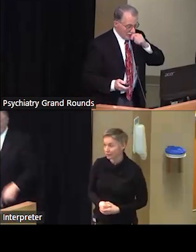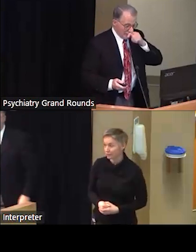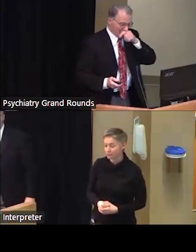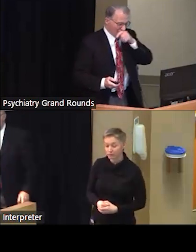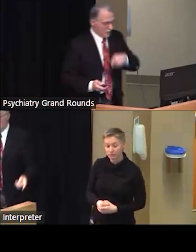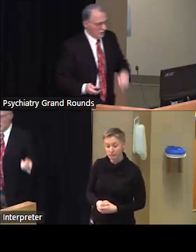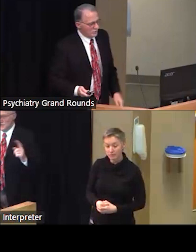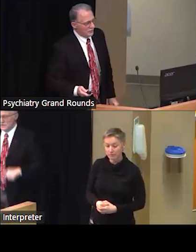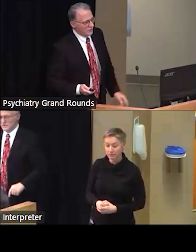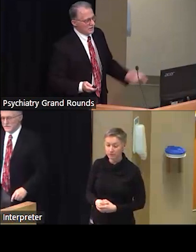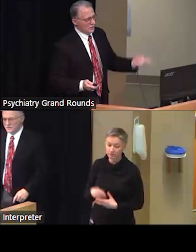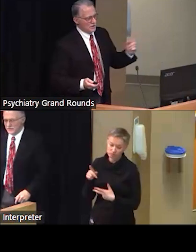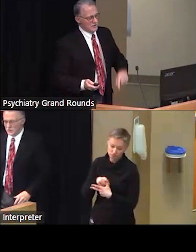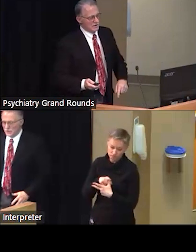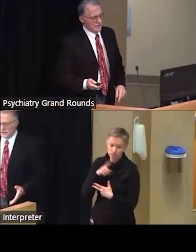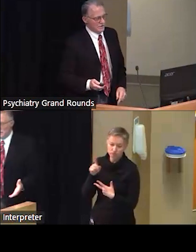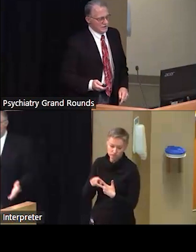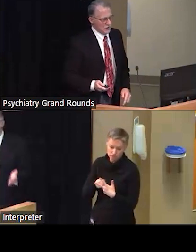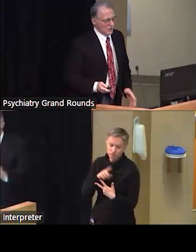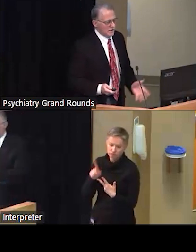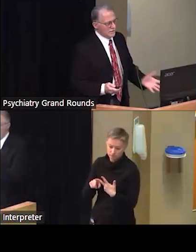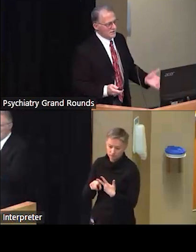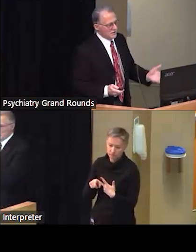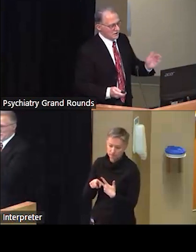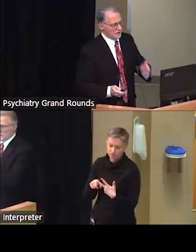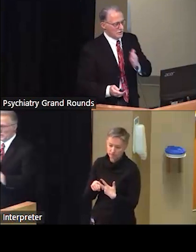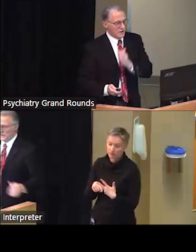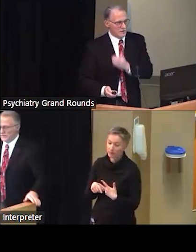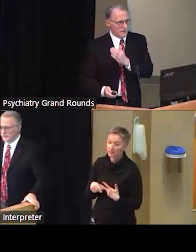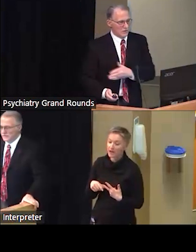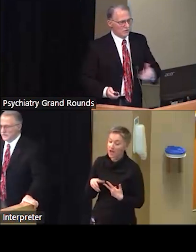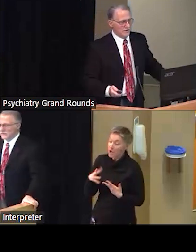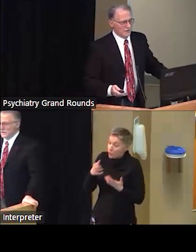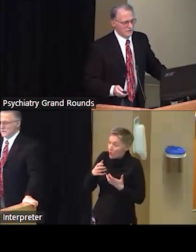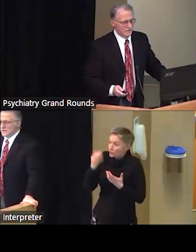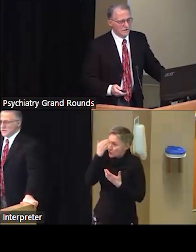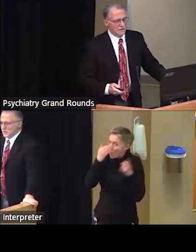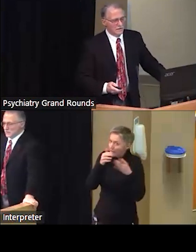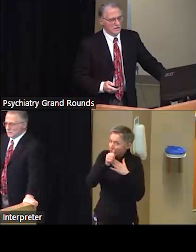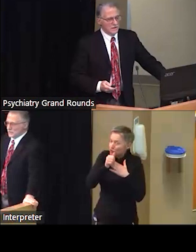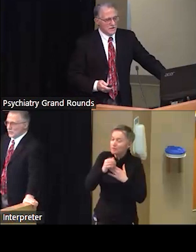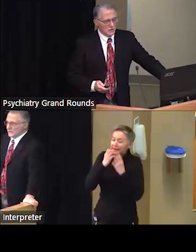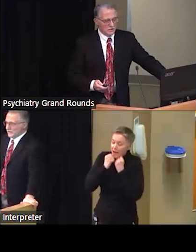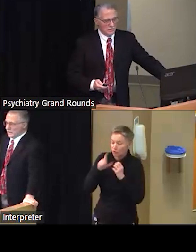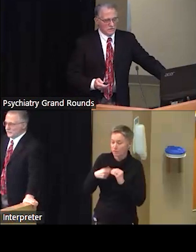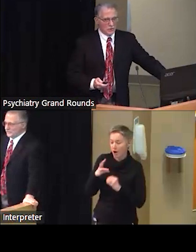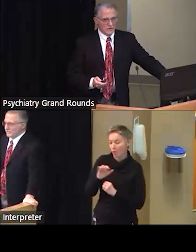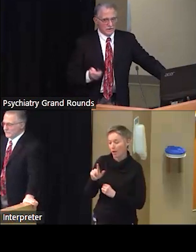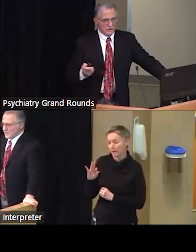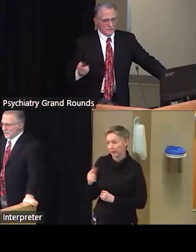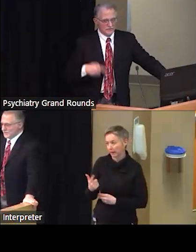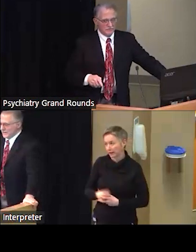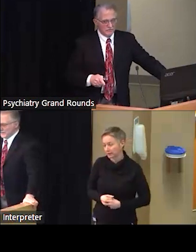More brain power for better work performance, more satisfaction at work, and the message leadership cares about well-being. So